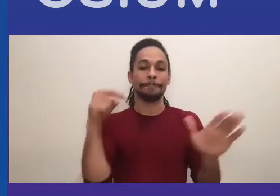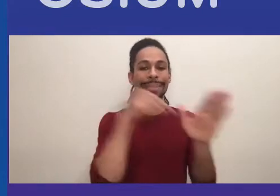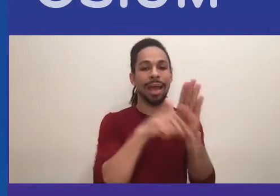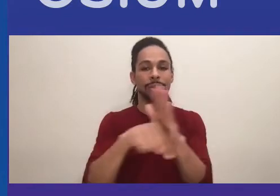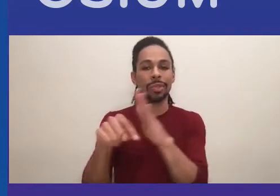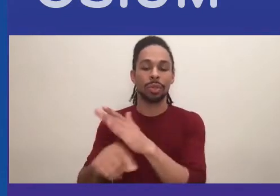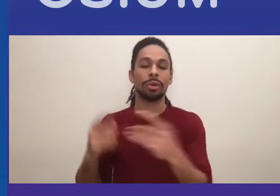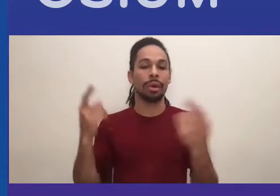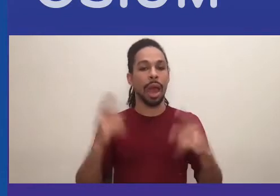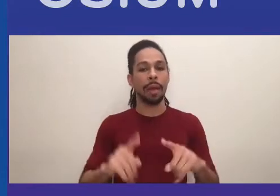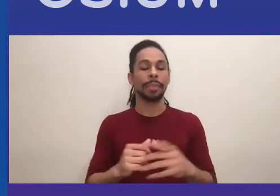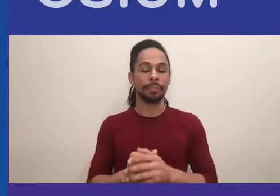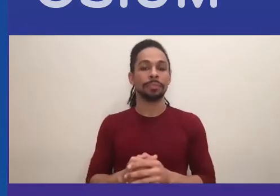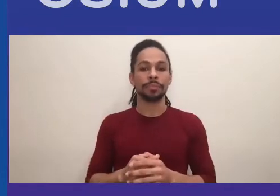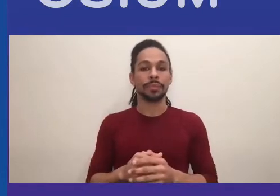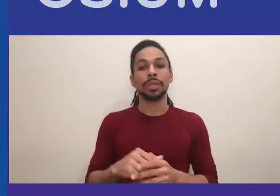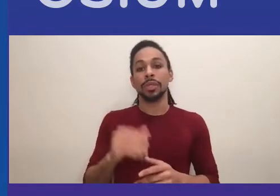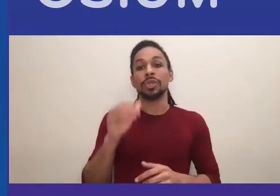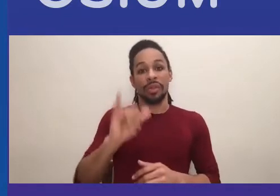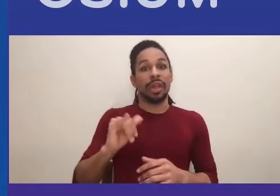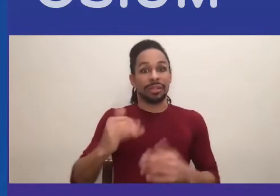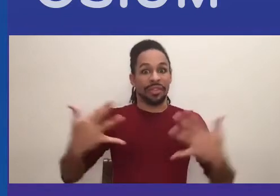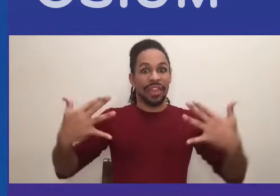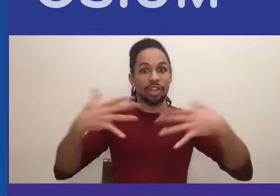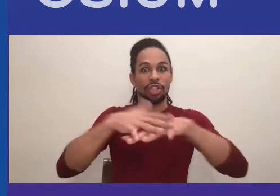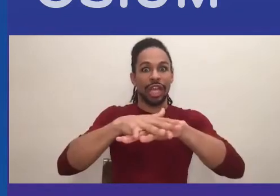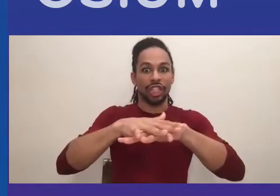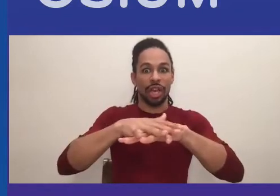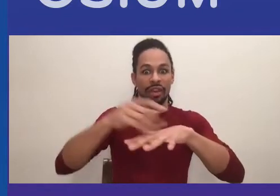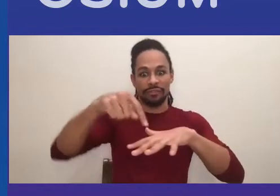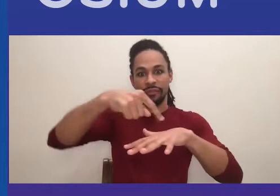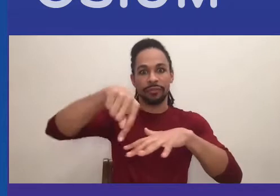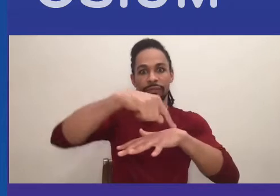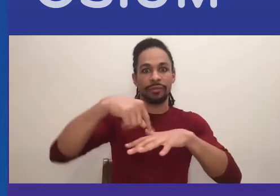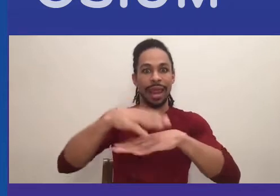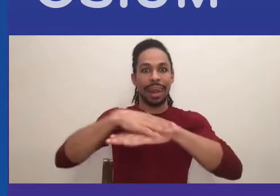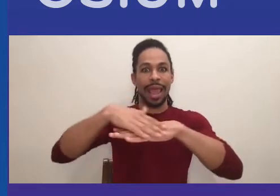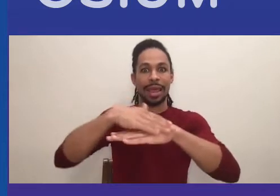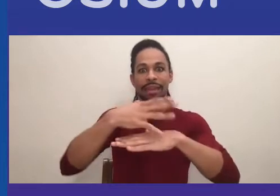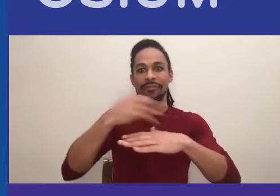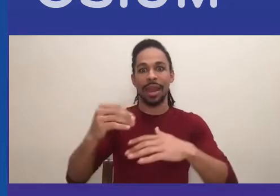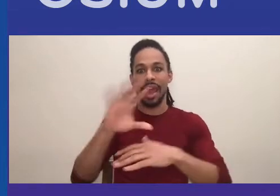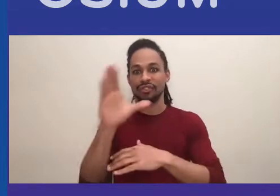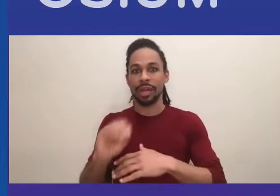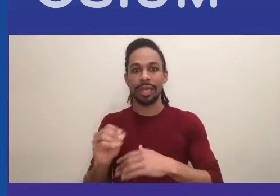of this year. So at the intersection of Native and African territories here.